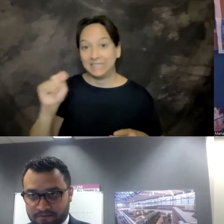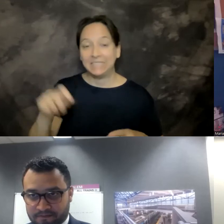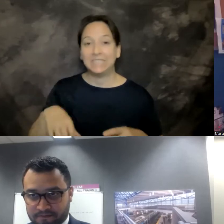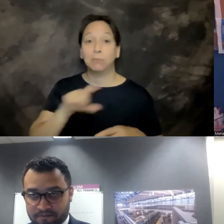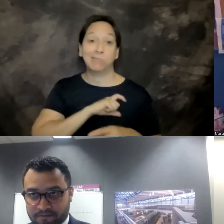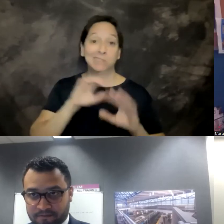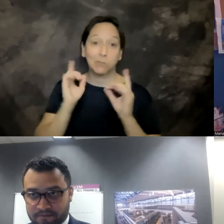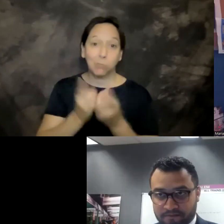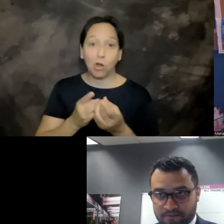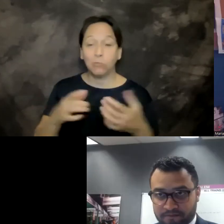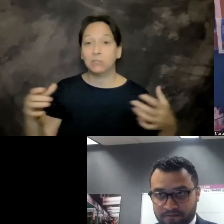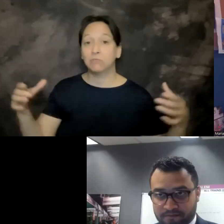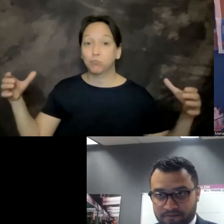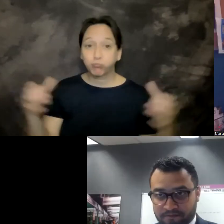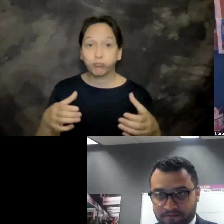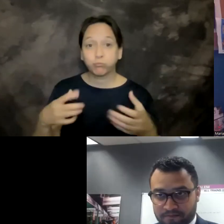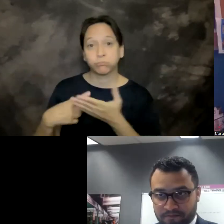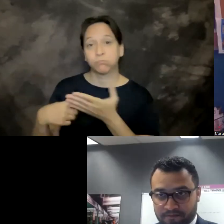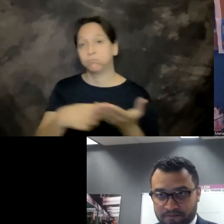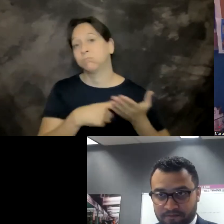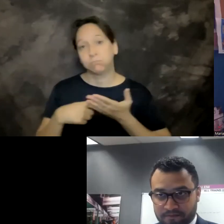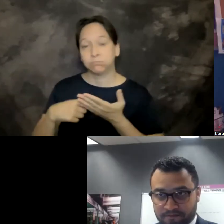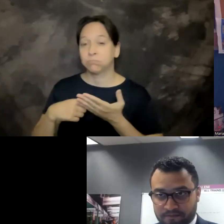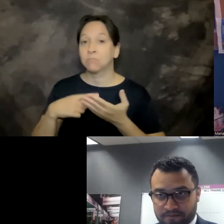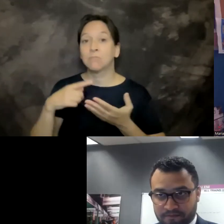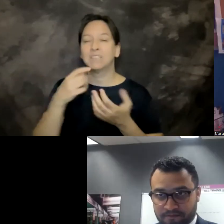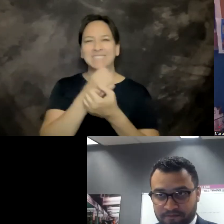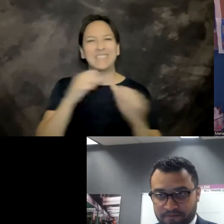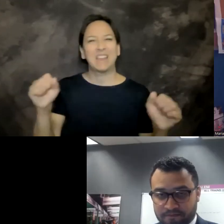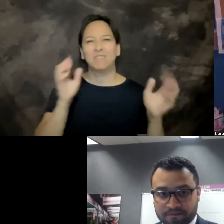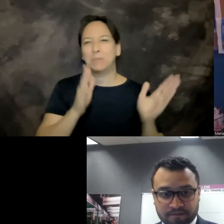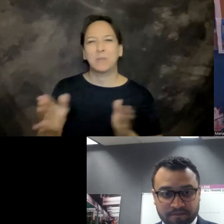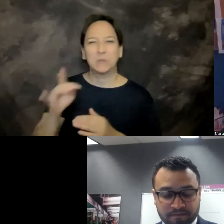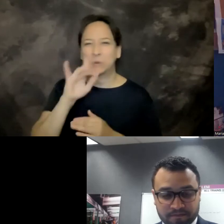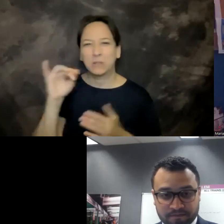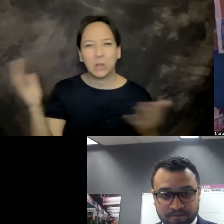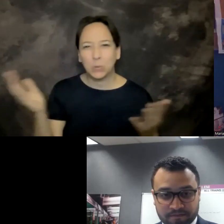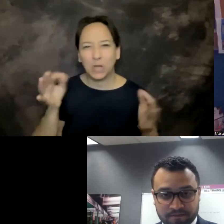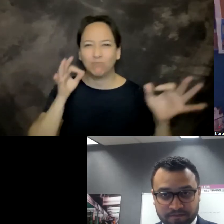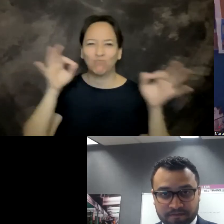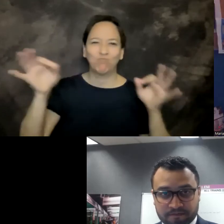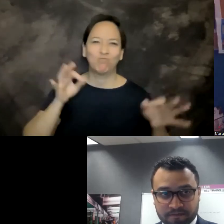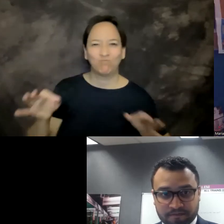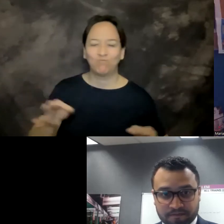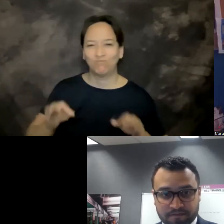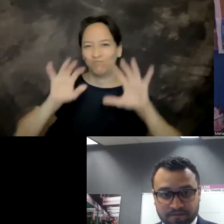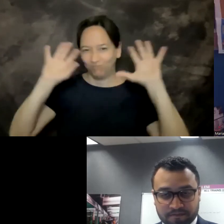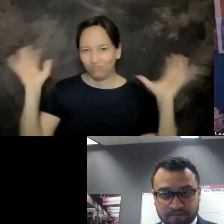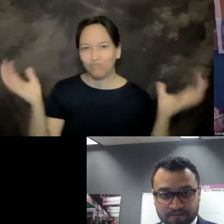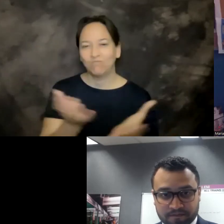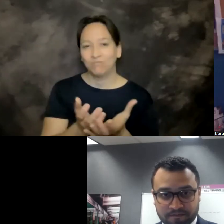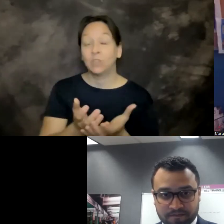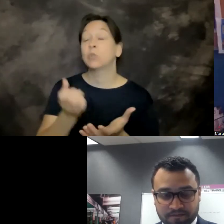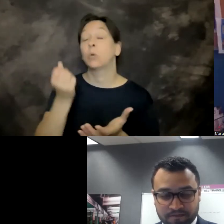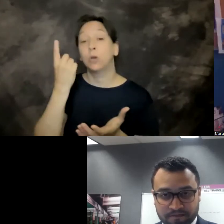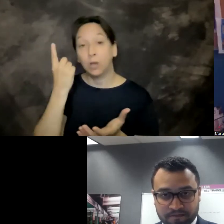people, are talking about what does that safety plan look like and that transportation plan look like. So yes, the conversations are